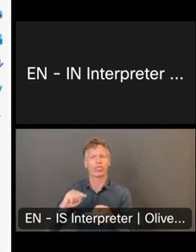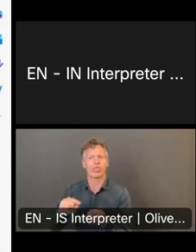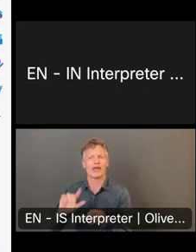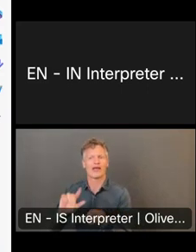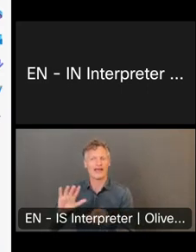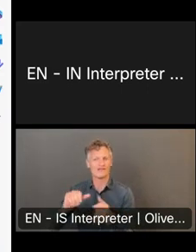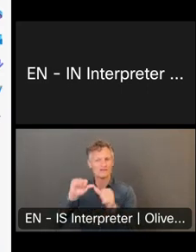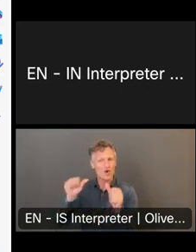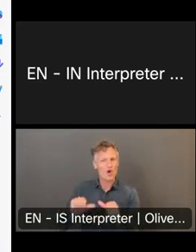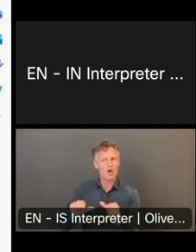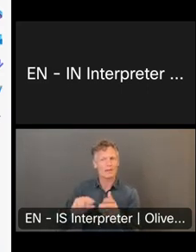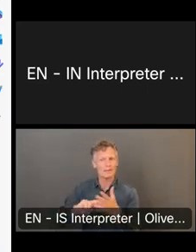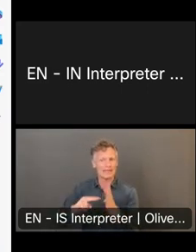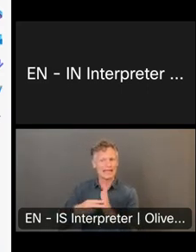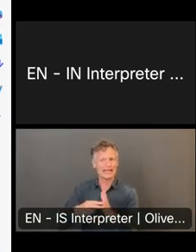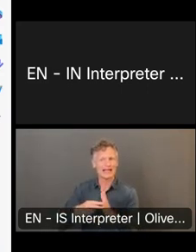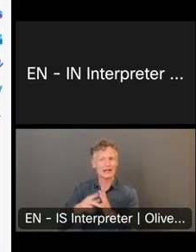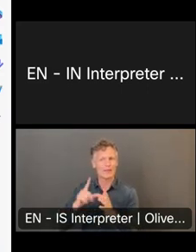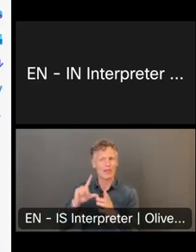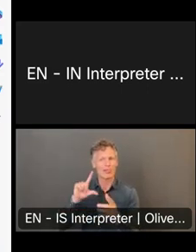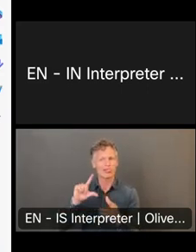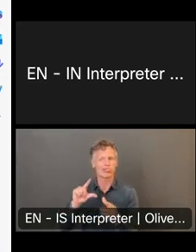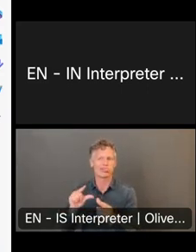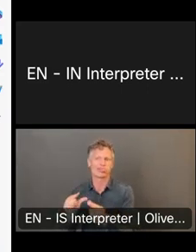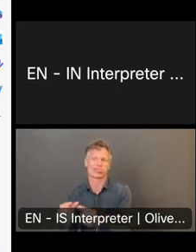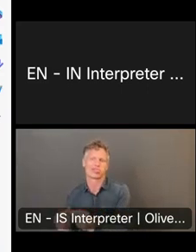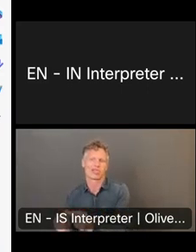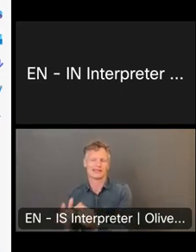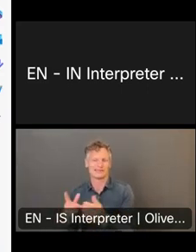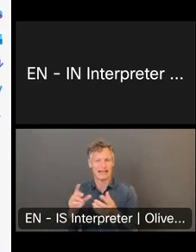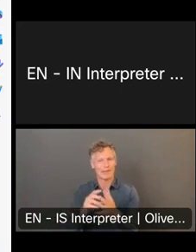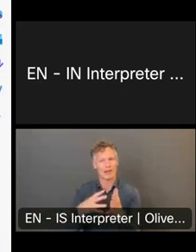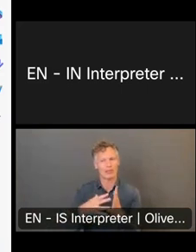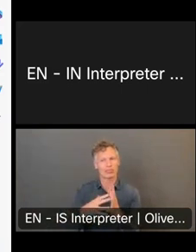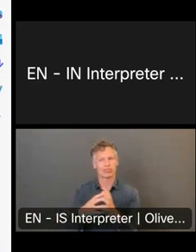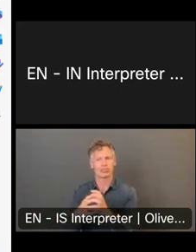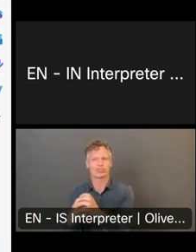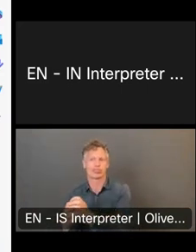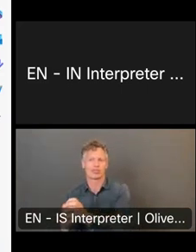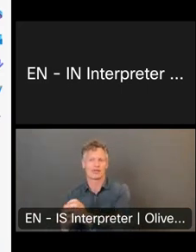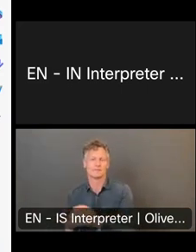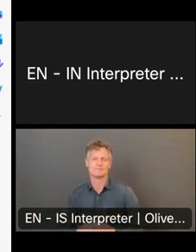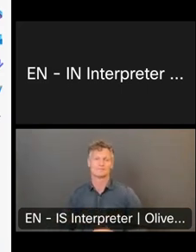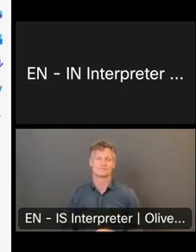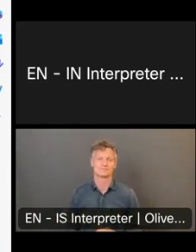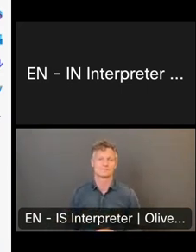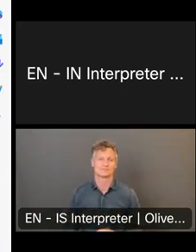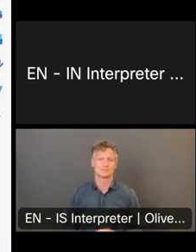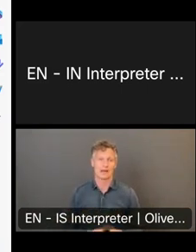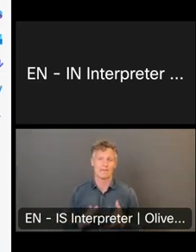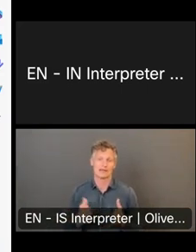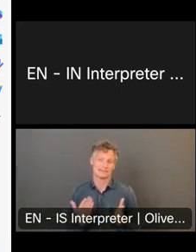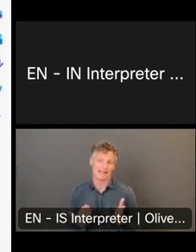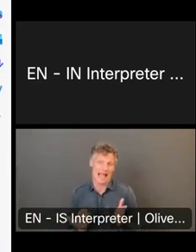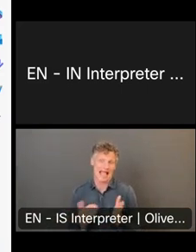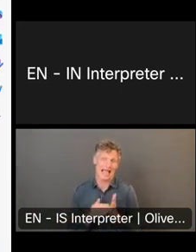meaning. The more the sign wears down, the more the need for expressivity seeking to renew it semantically